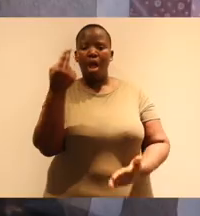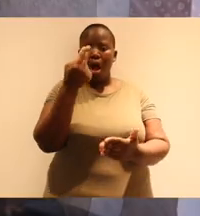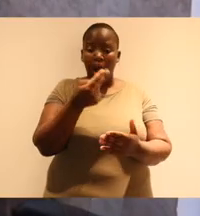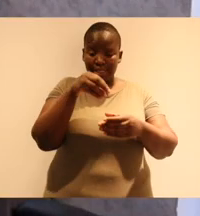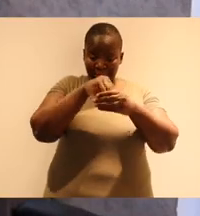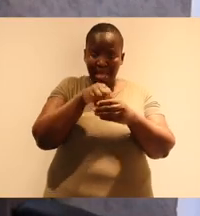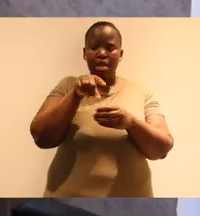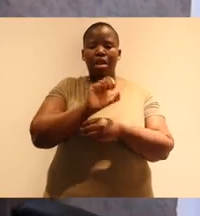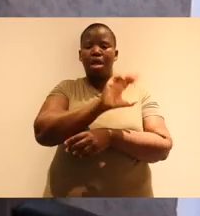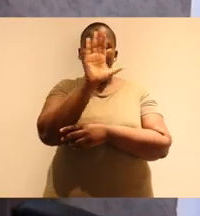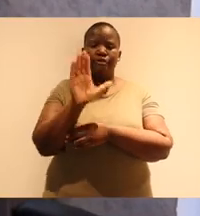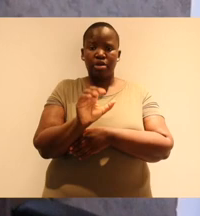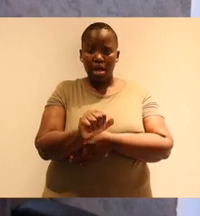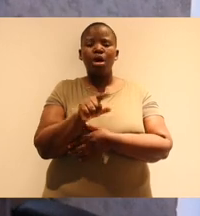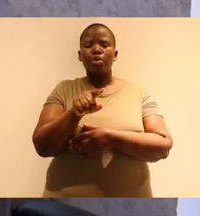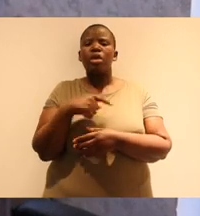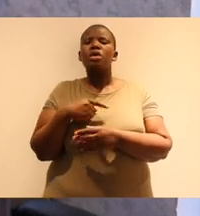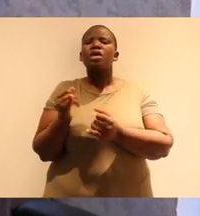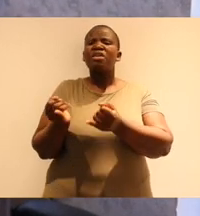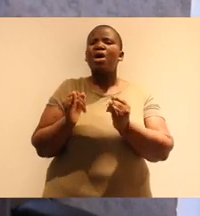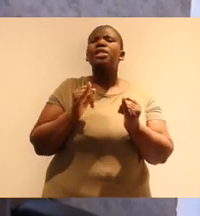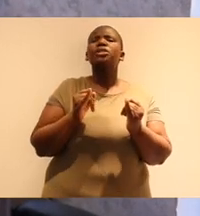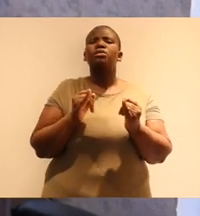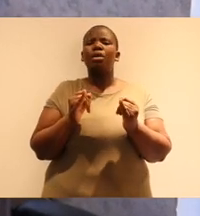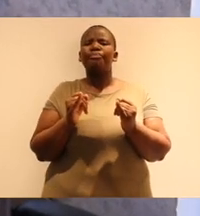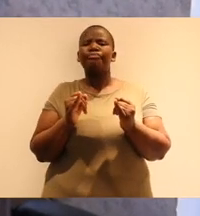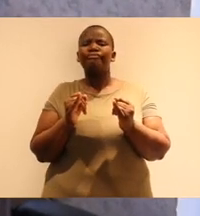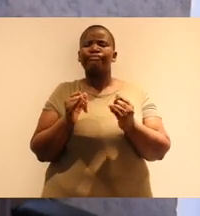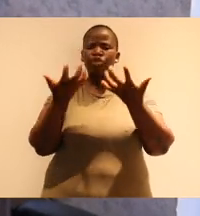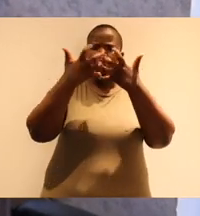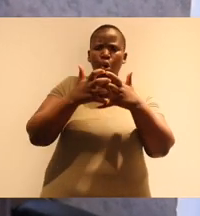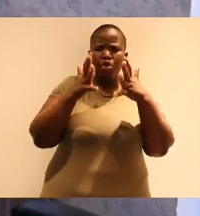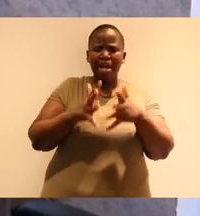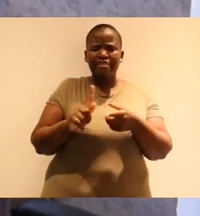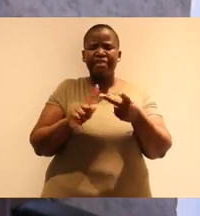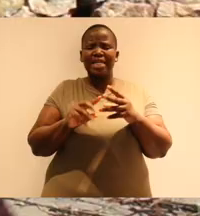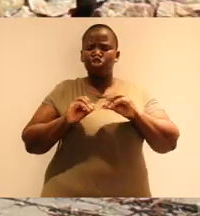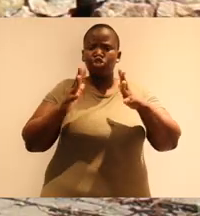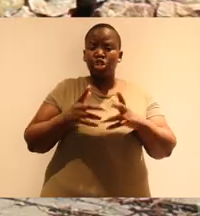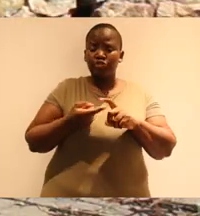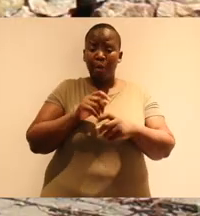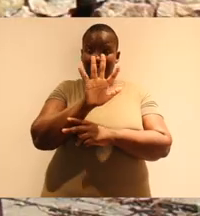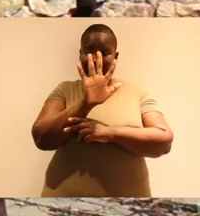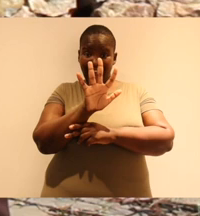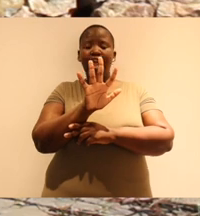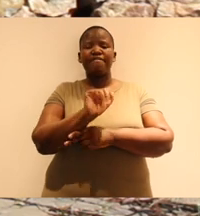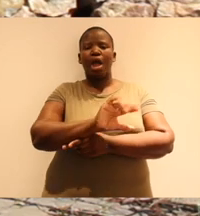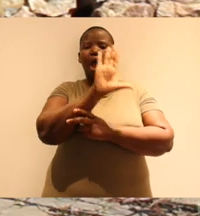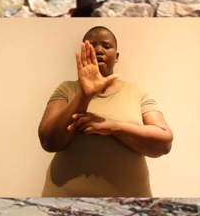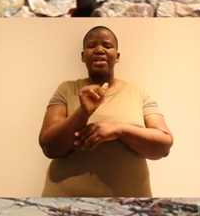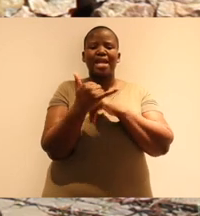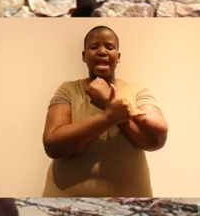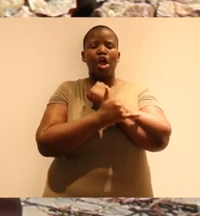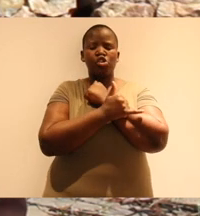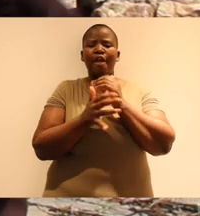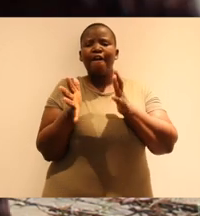Africa. We have invited choreographers and teachers from 5 African countries to facilitate and share